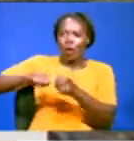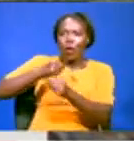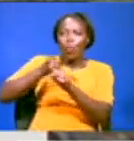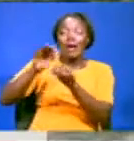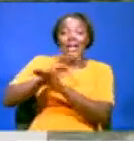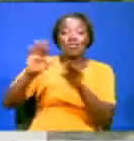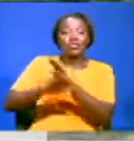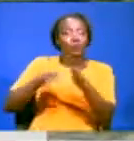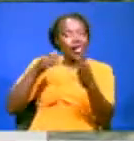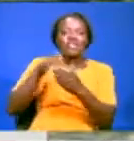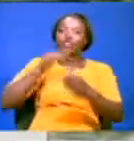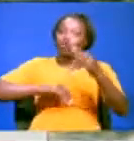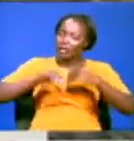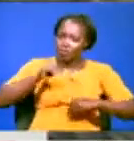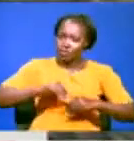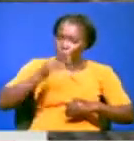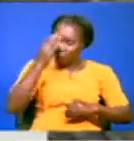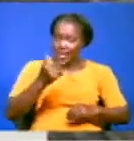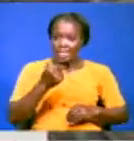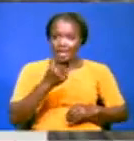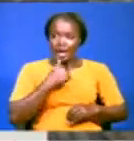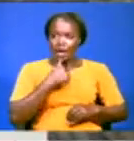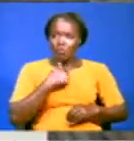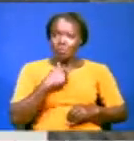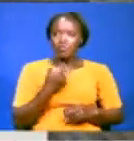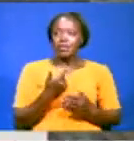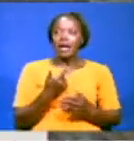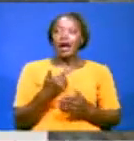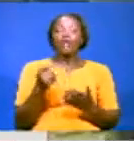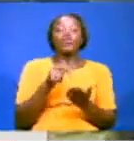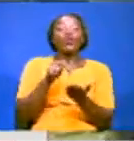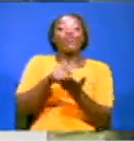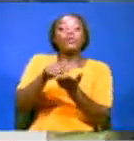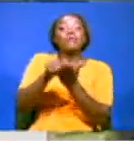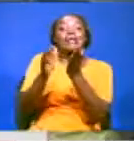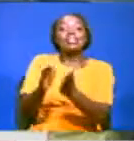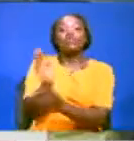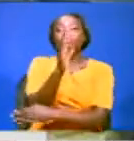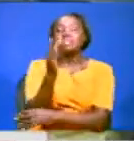paka kwa anti-corruption. Maana mimi ni baadhi ya mmoja wa wapandaji wa hizi miti.